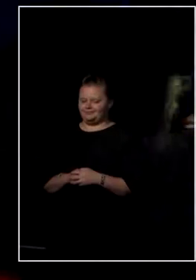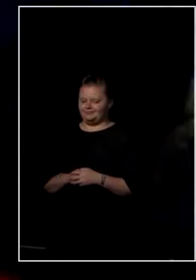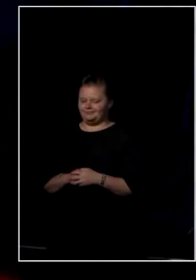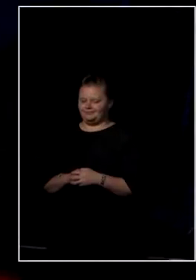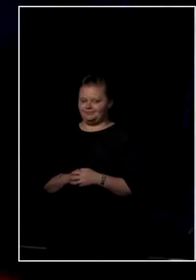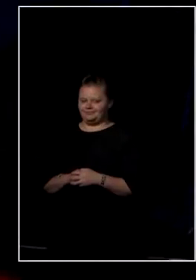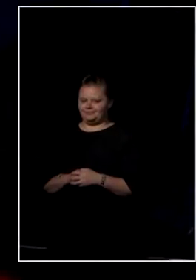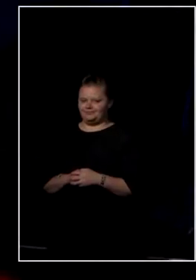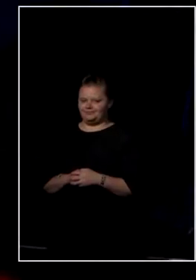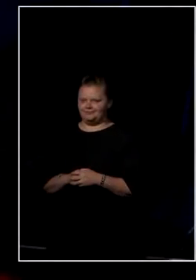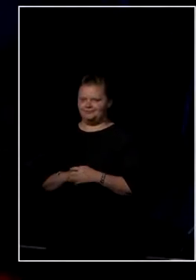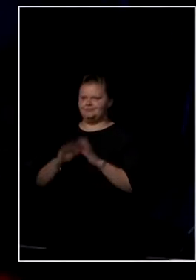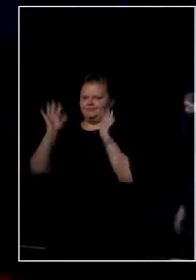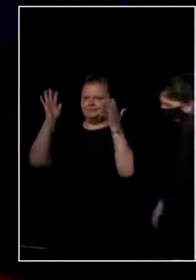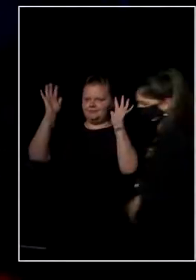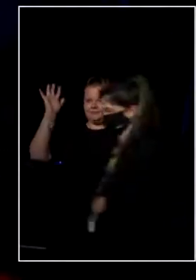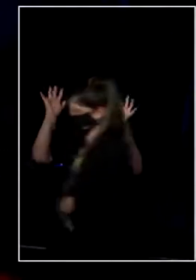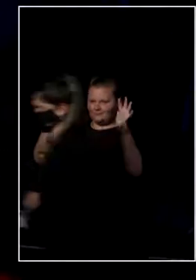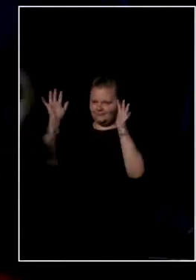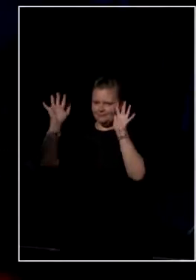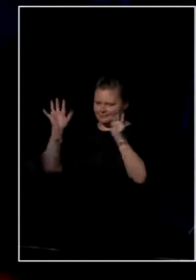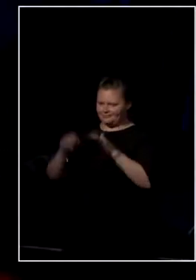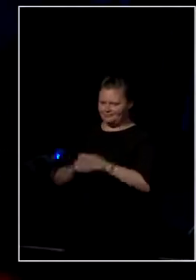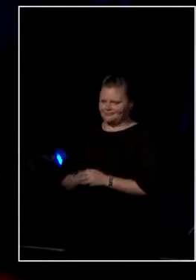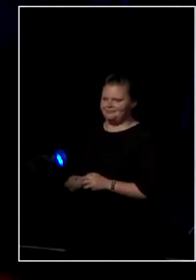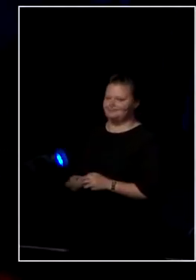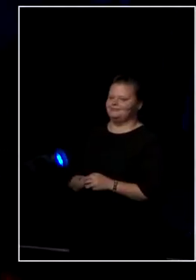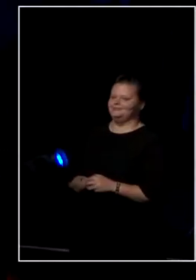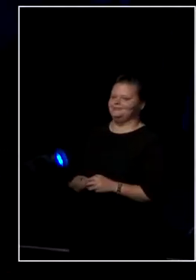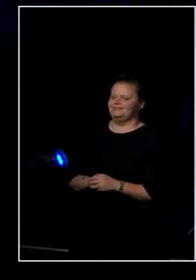Everybody, big round of applause for the iPhone.